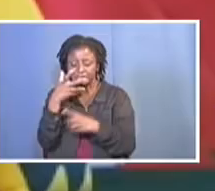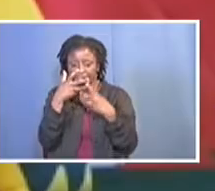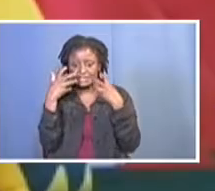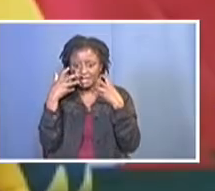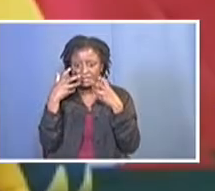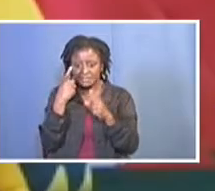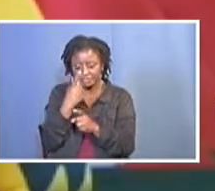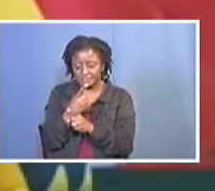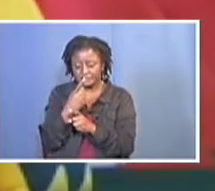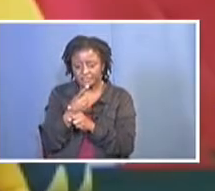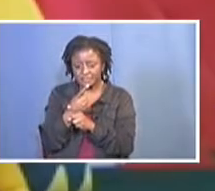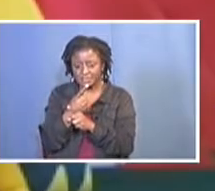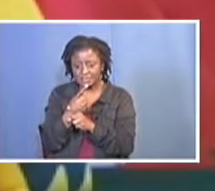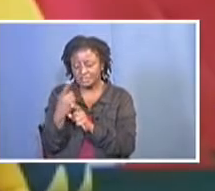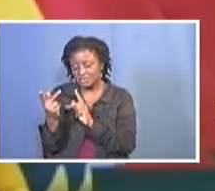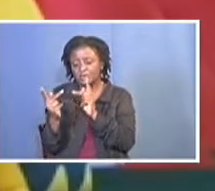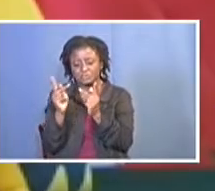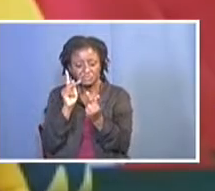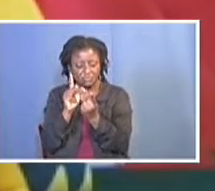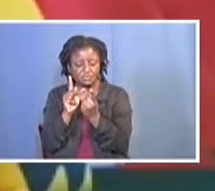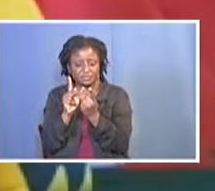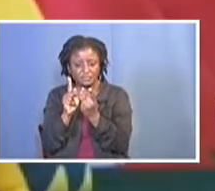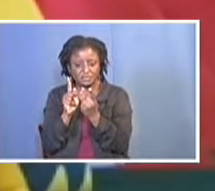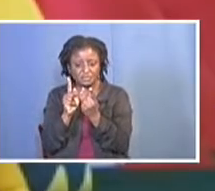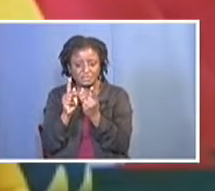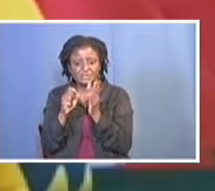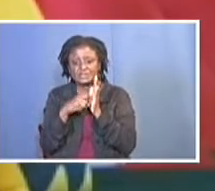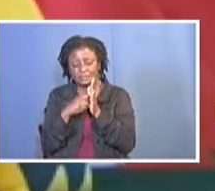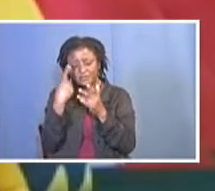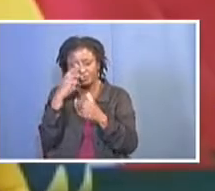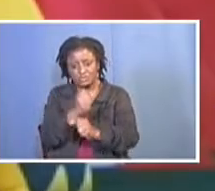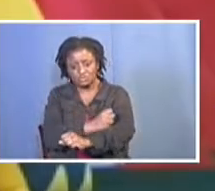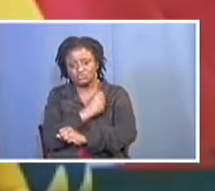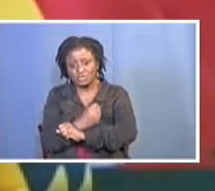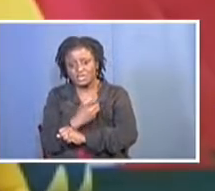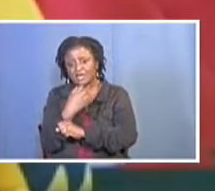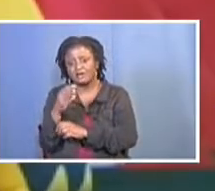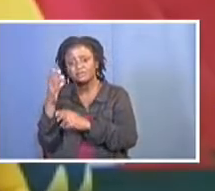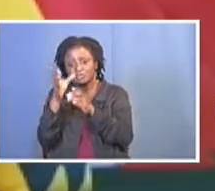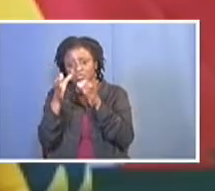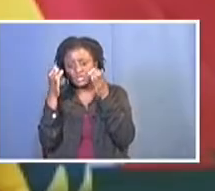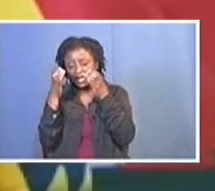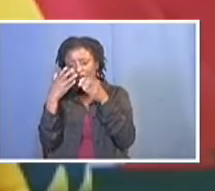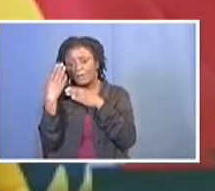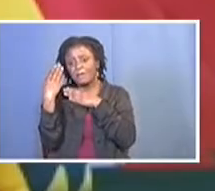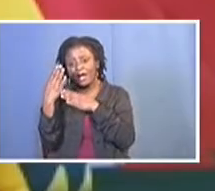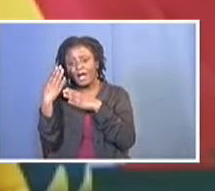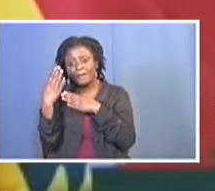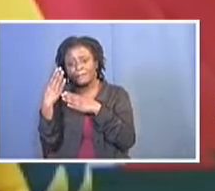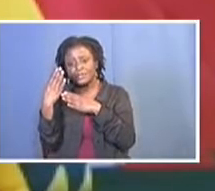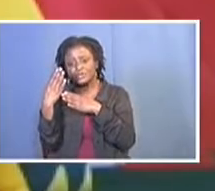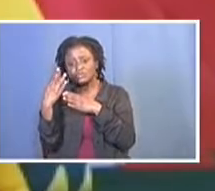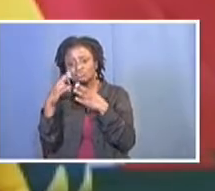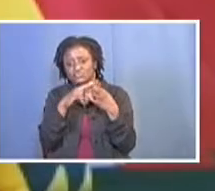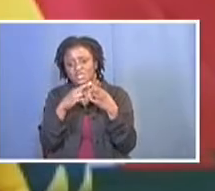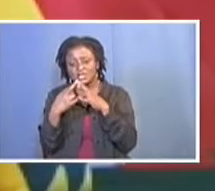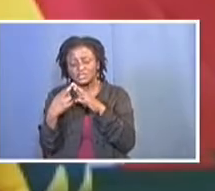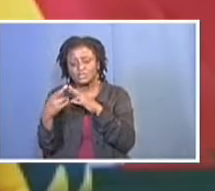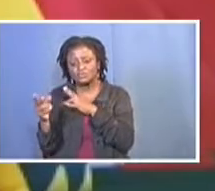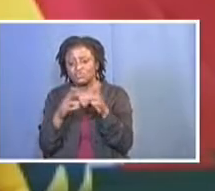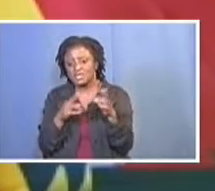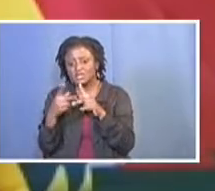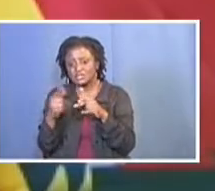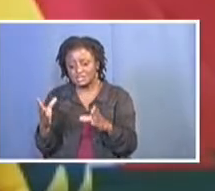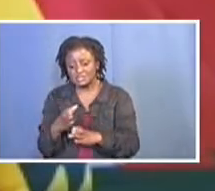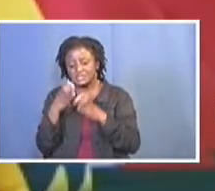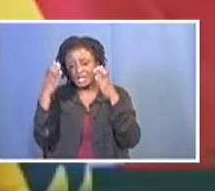fitting symbol for the strength of China-Bahamas relations as we are poised to celebrate 25